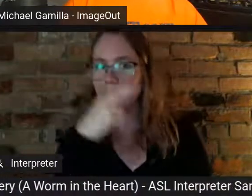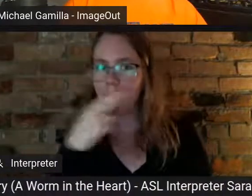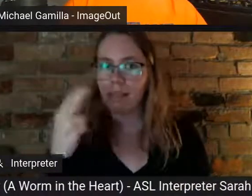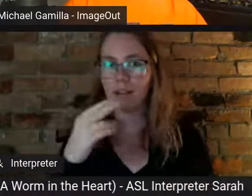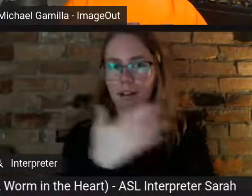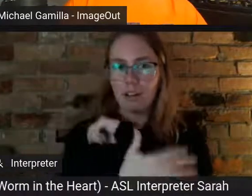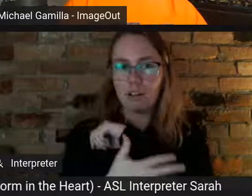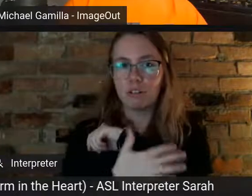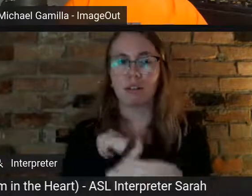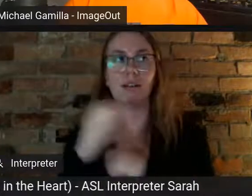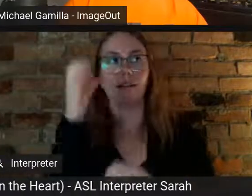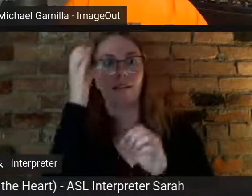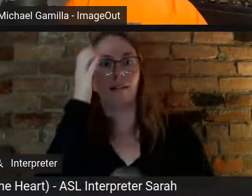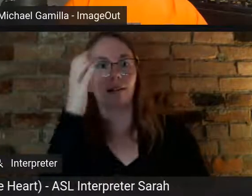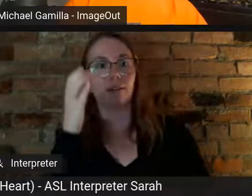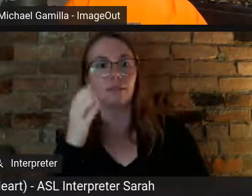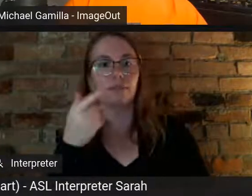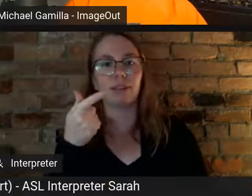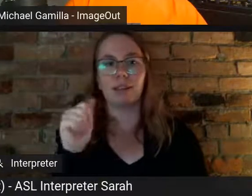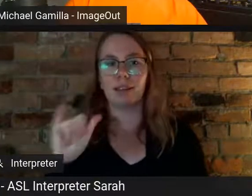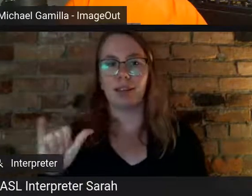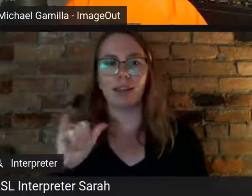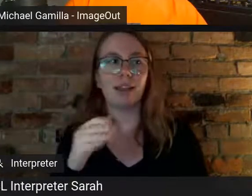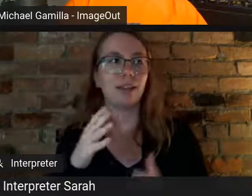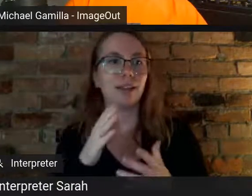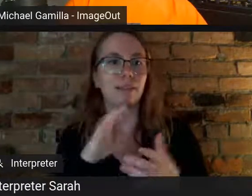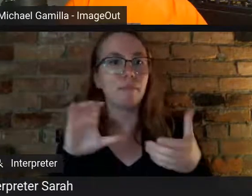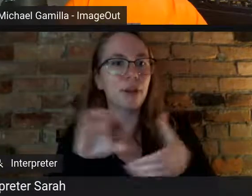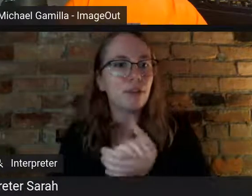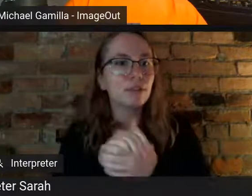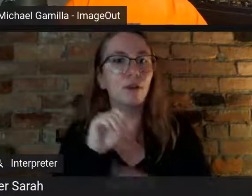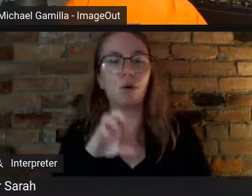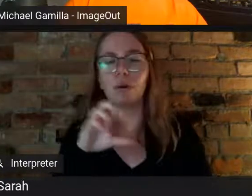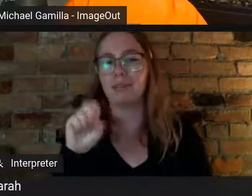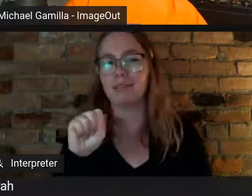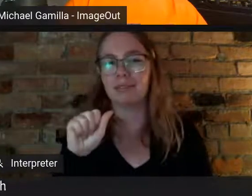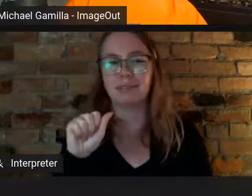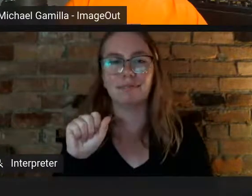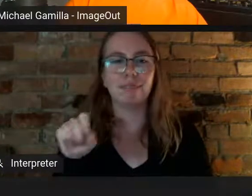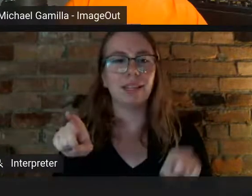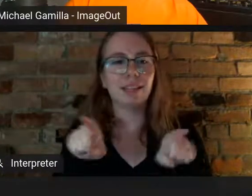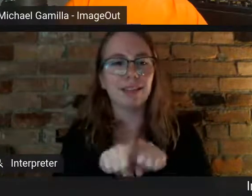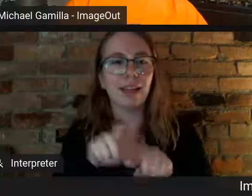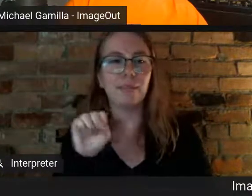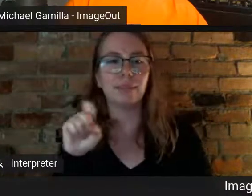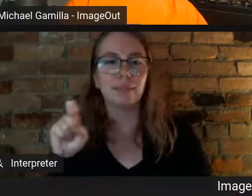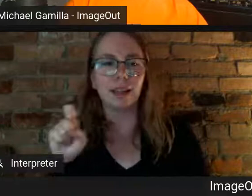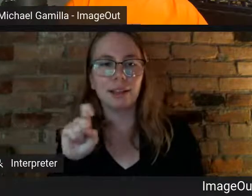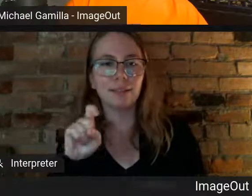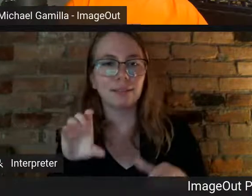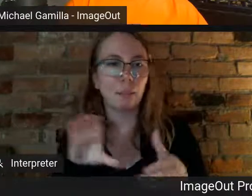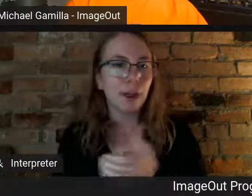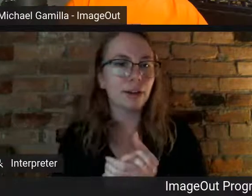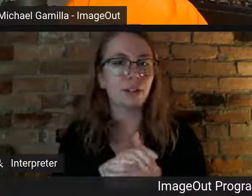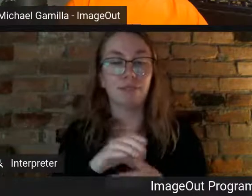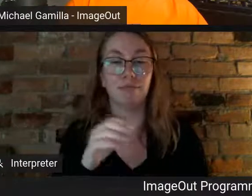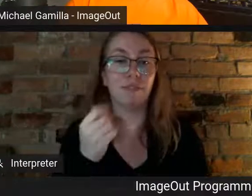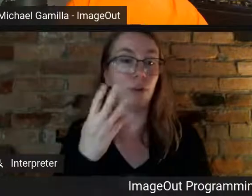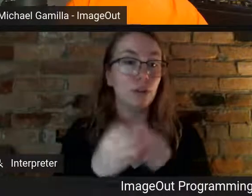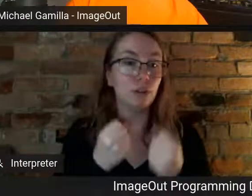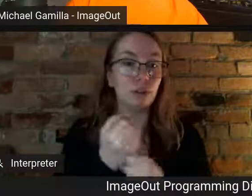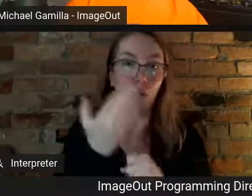of gay marriage or same-sex marriage being legalized by a popular vote in Ireland would be hysterical a few years ago, but look where we